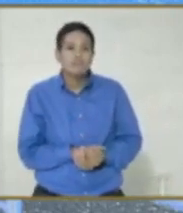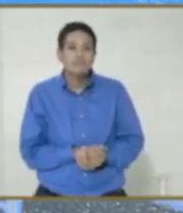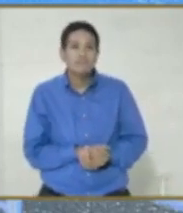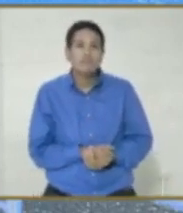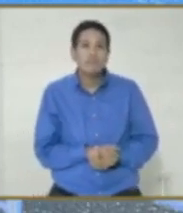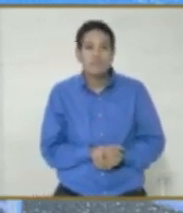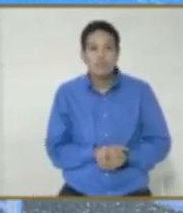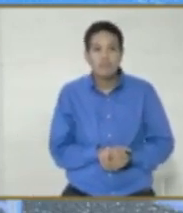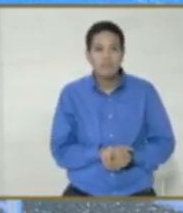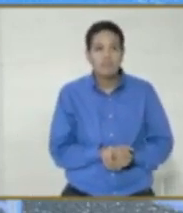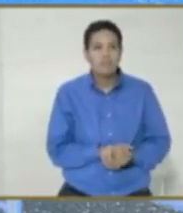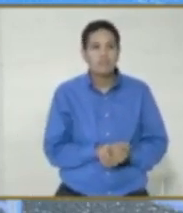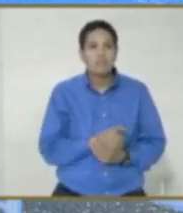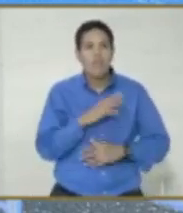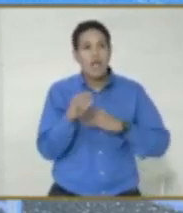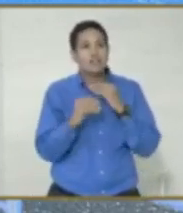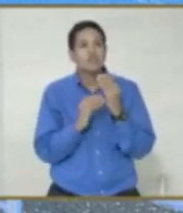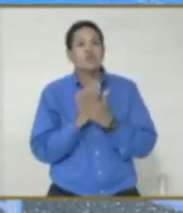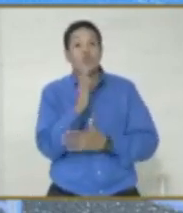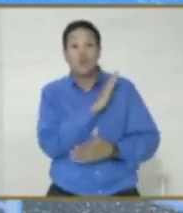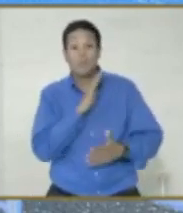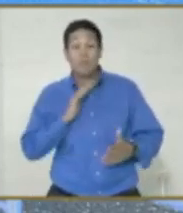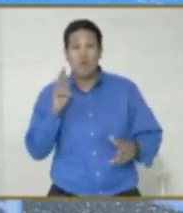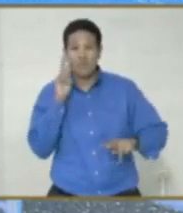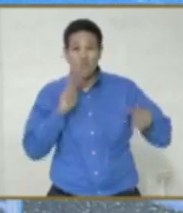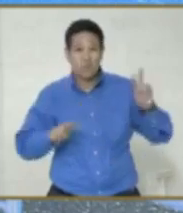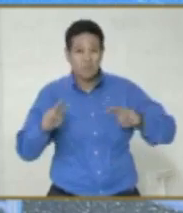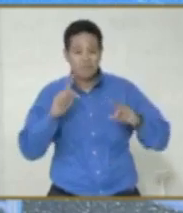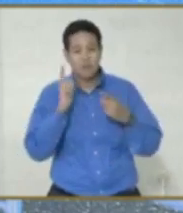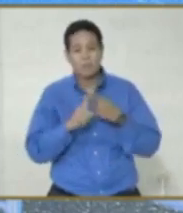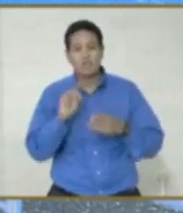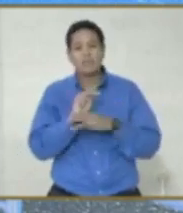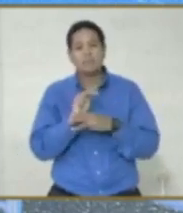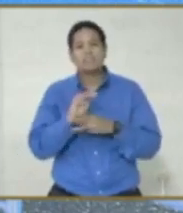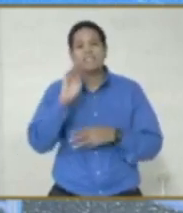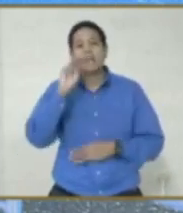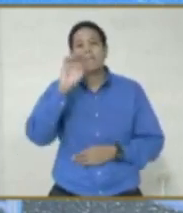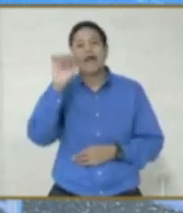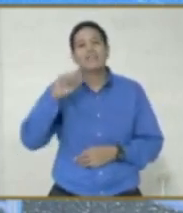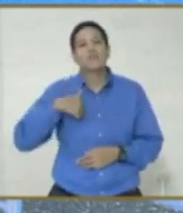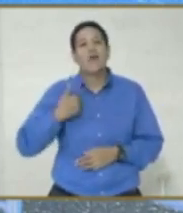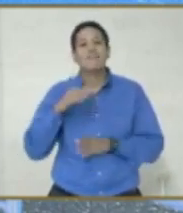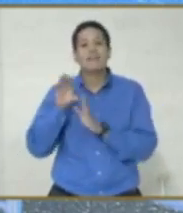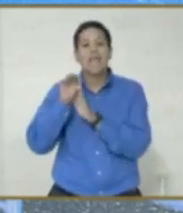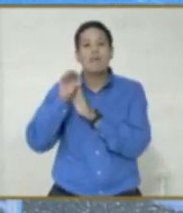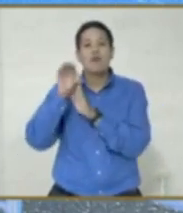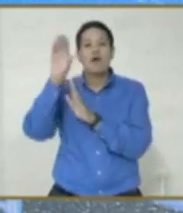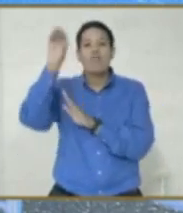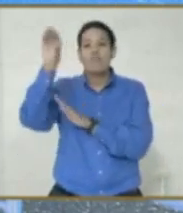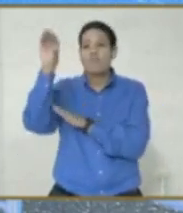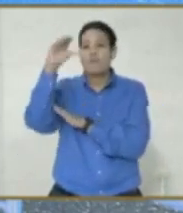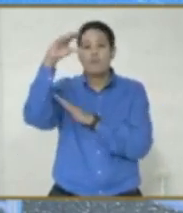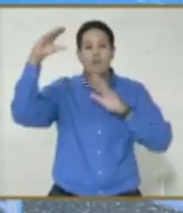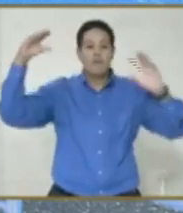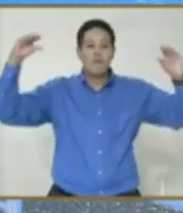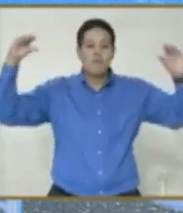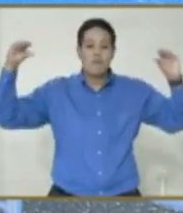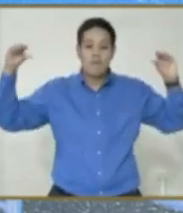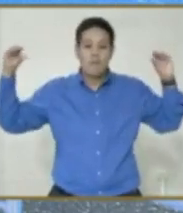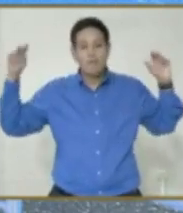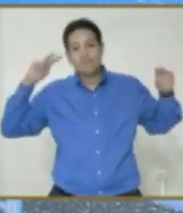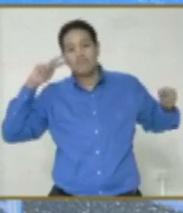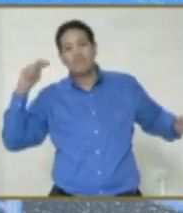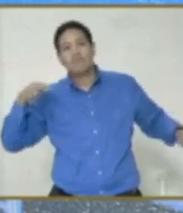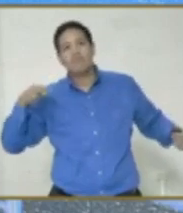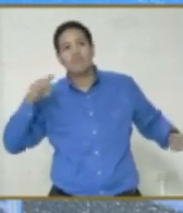Board of Supervision and Minister Mackenzie, we also have CCTV cameras in all our wards at the infirmary. The infirmary is